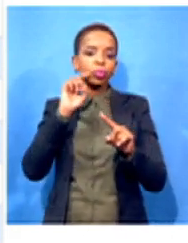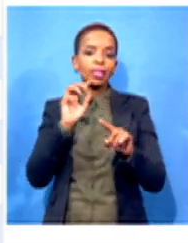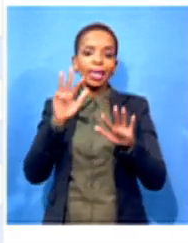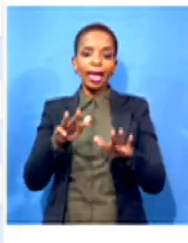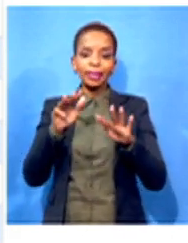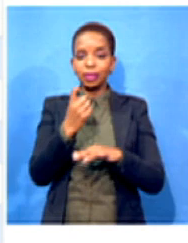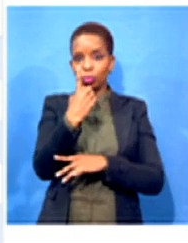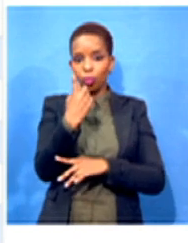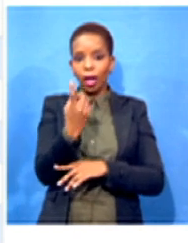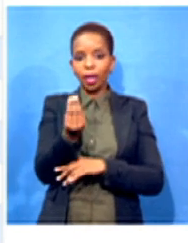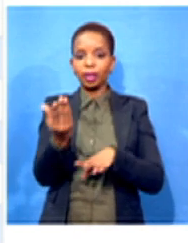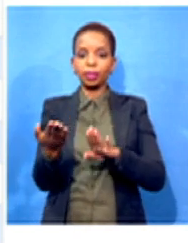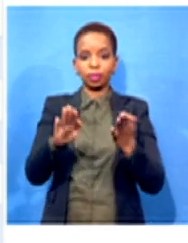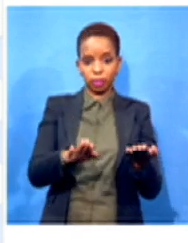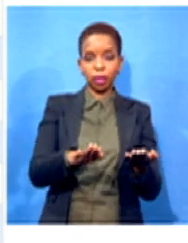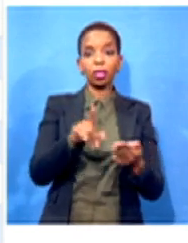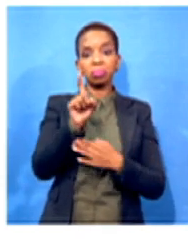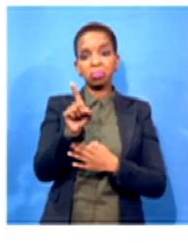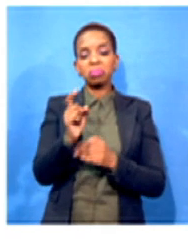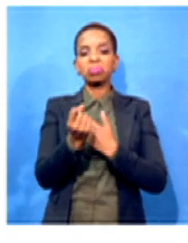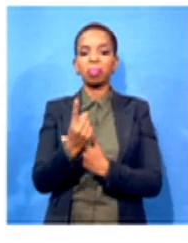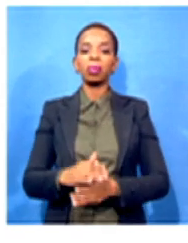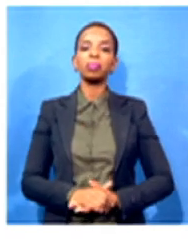So that's that breakdown people have been asking for.